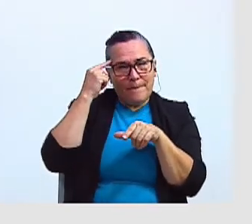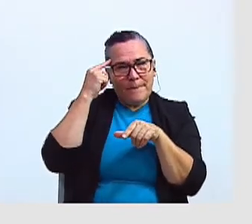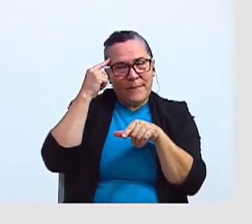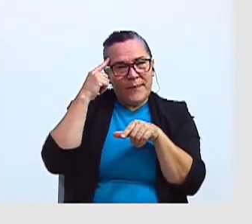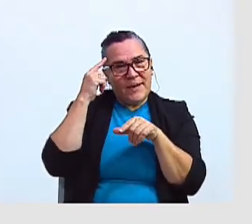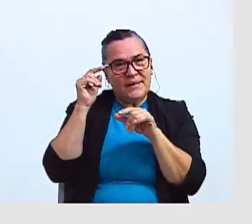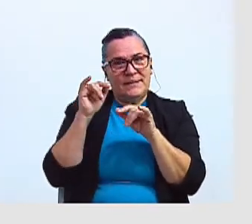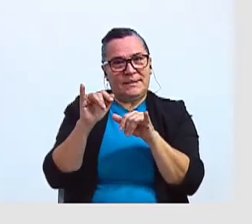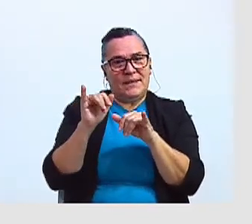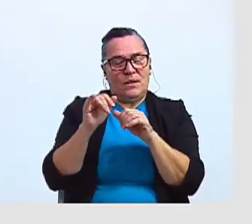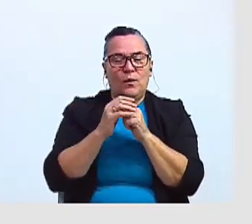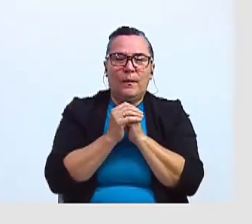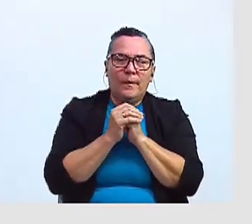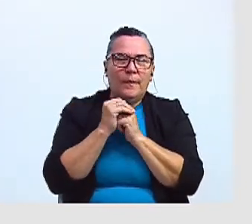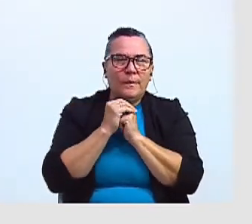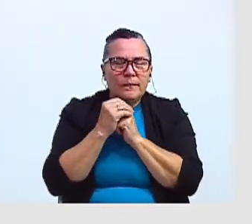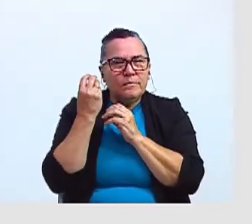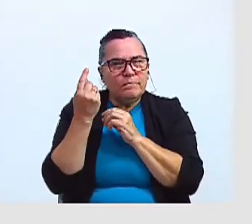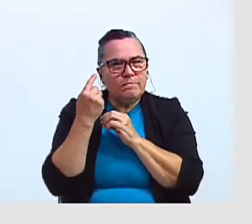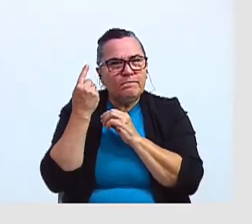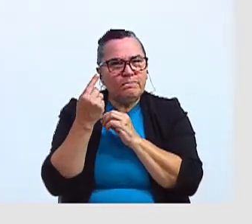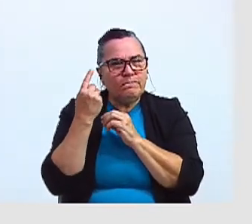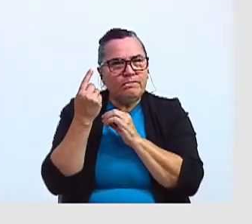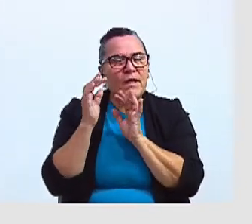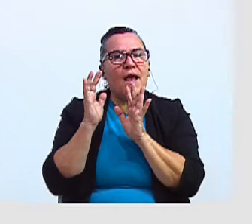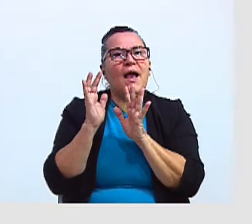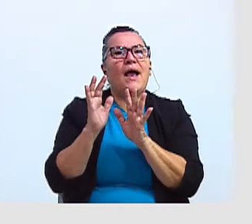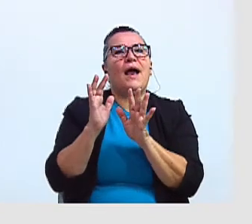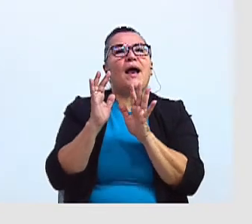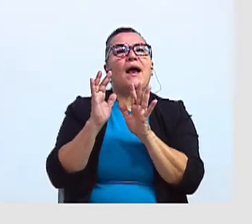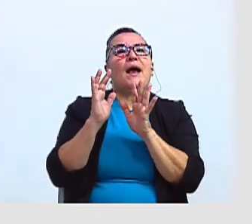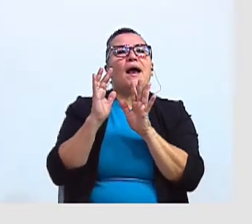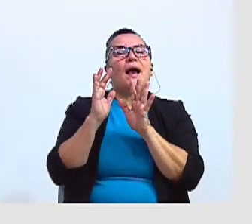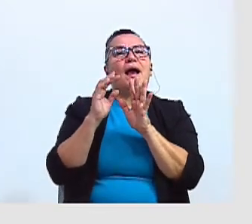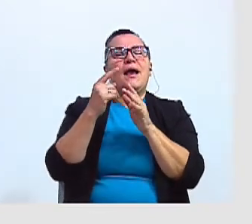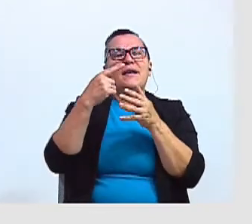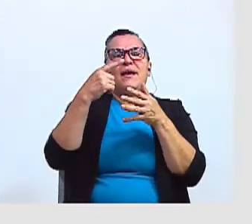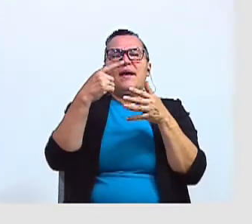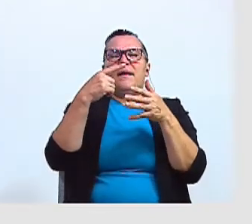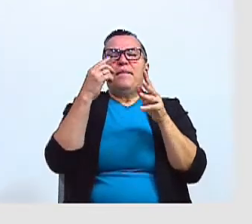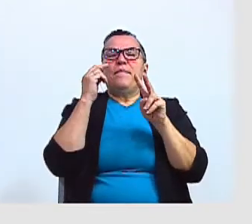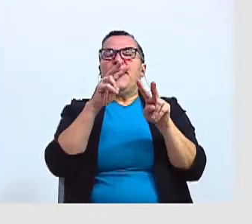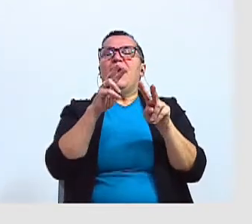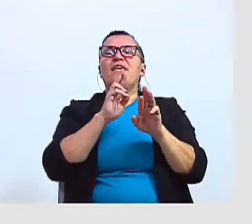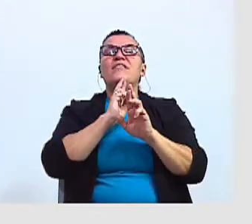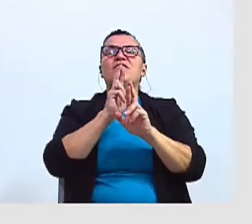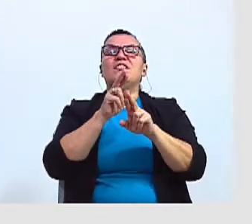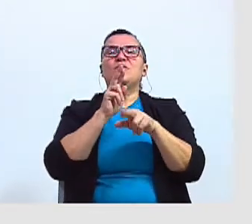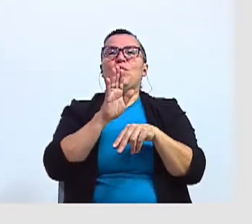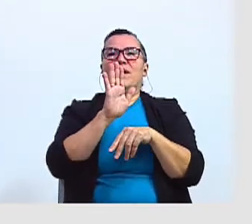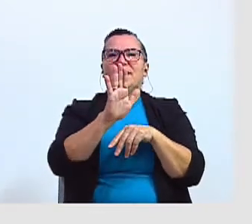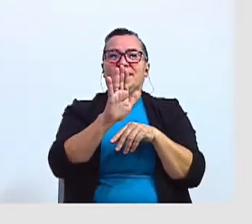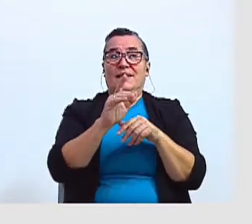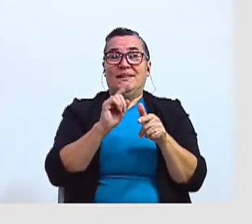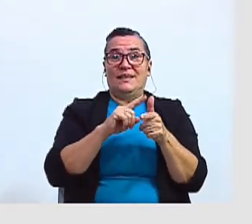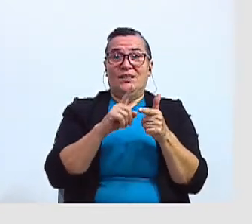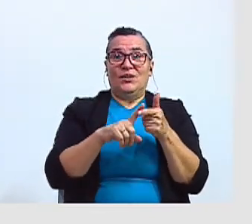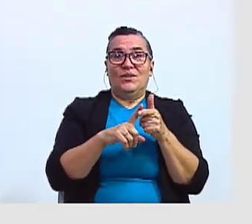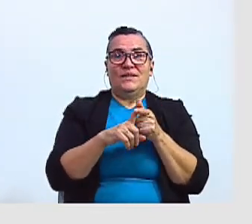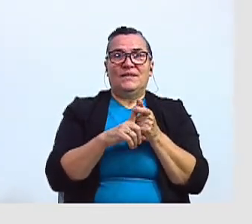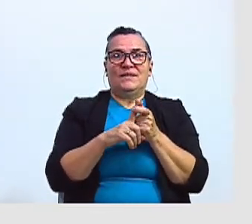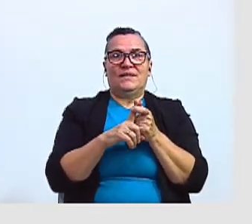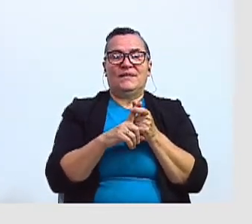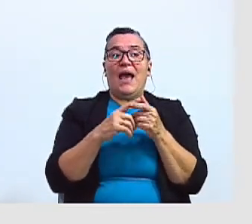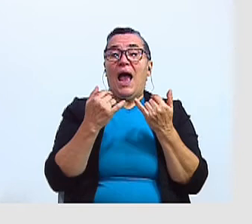that? Okay, so let's check your answers. Okay, so we